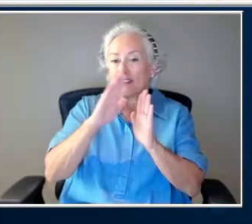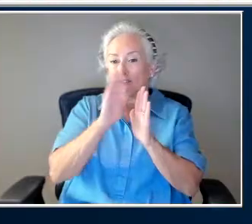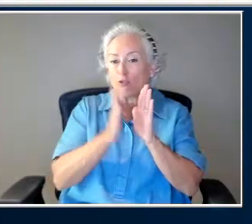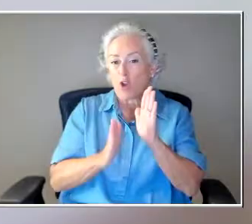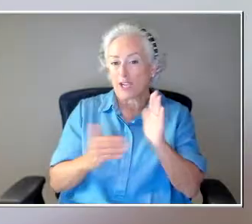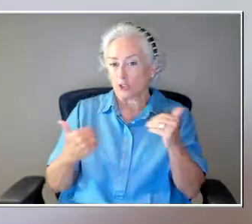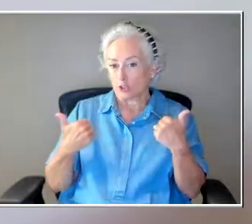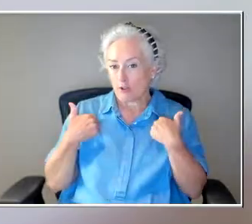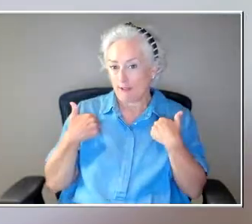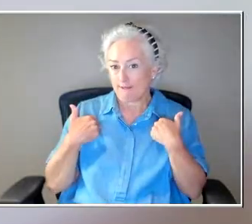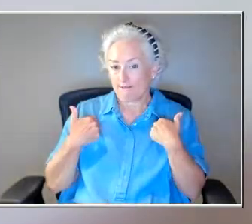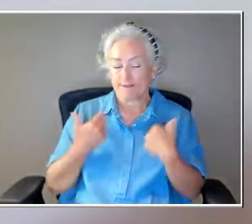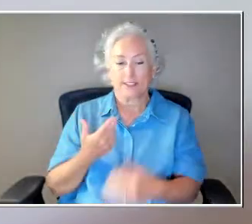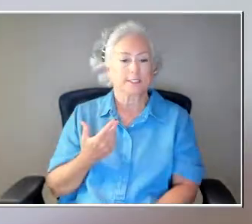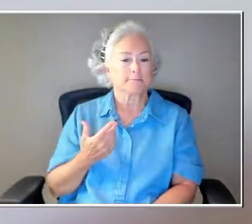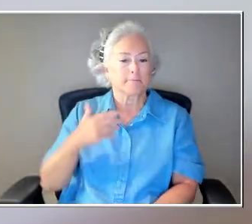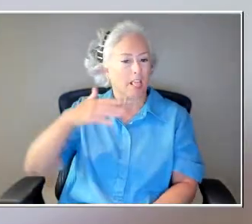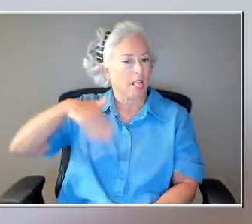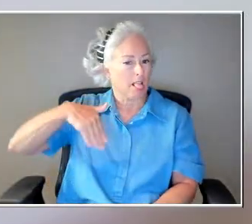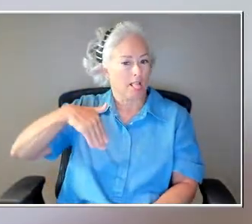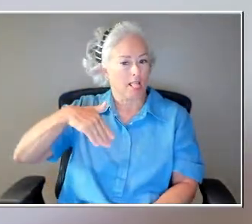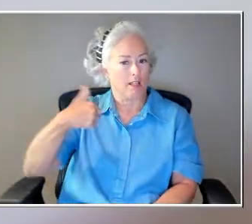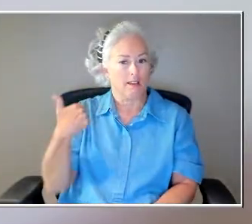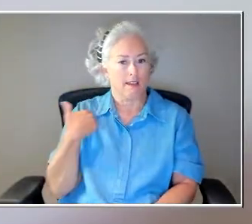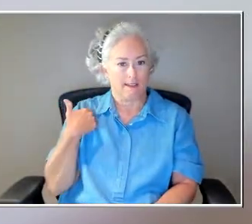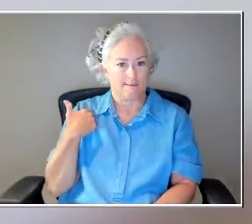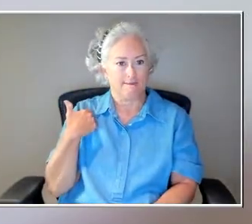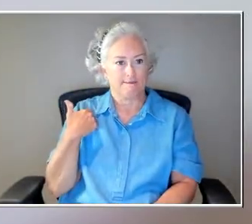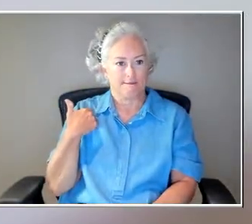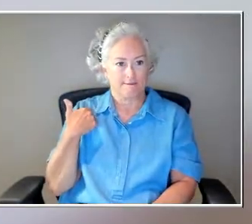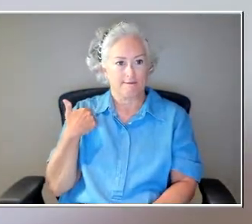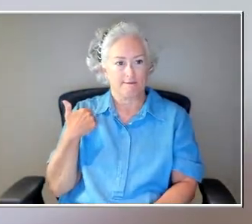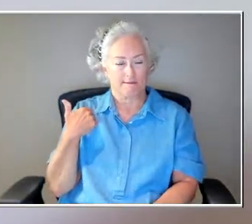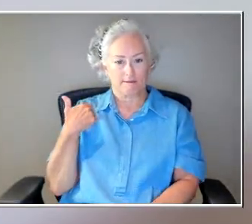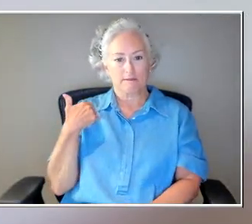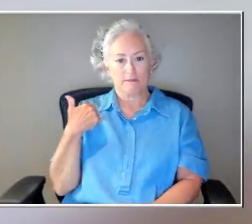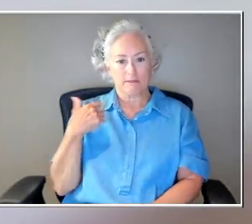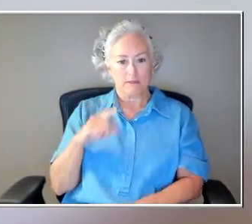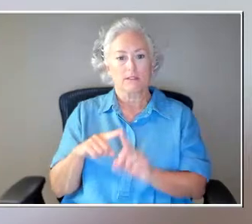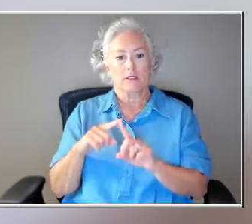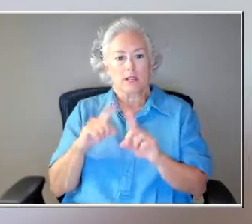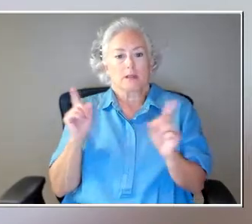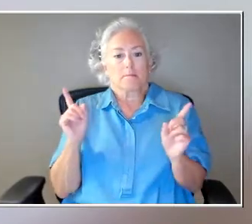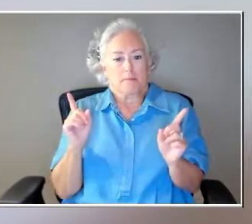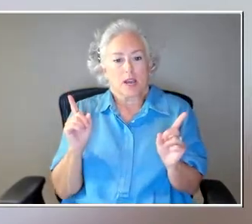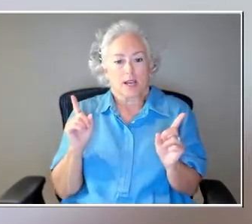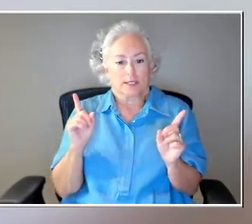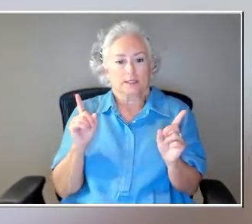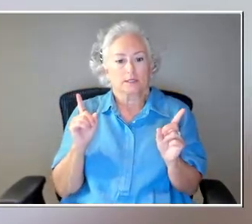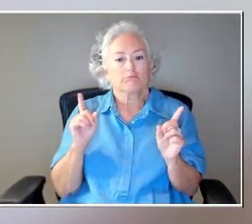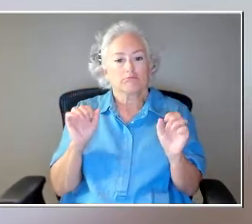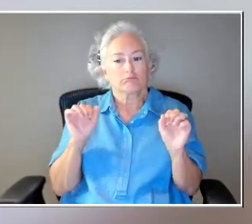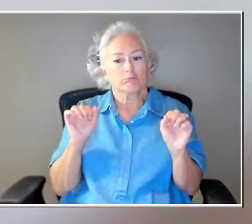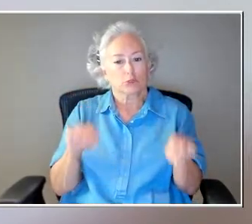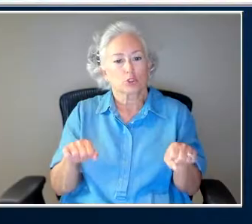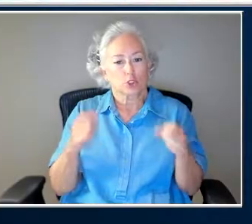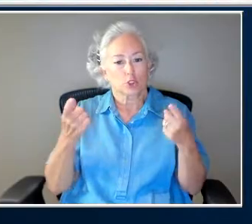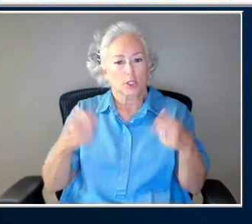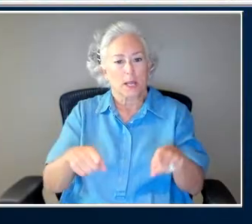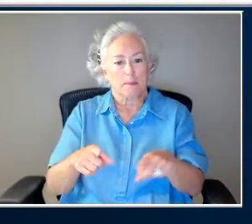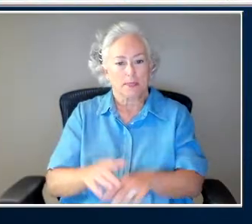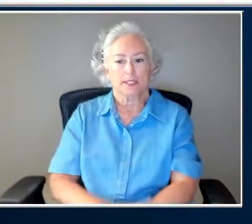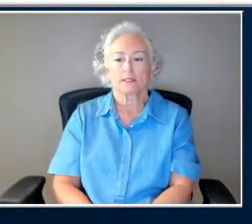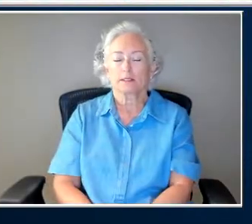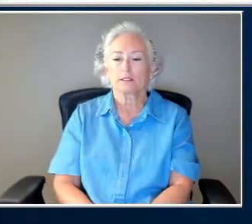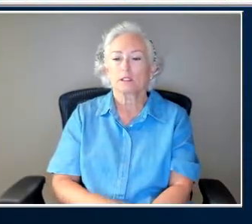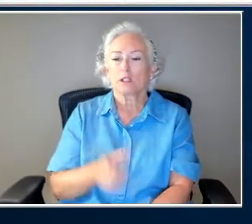His was not quite to that point yet, but it definitely could have gotten there. You talked